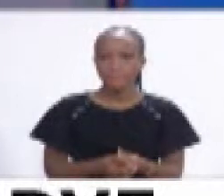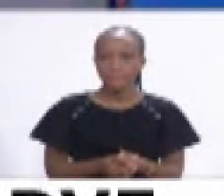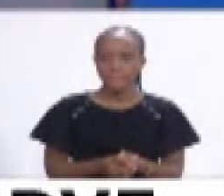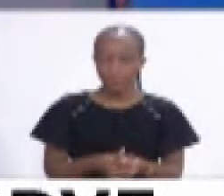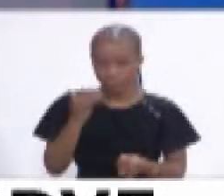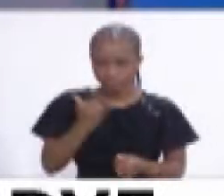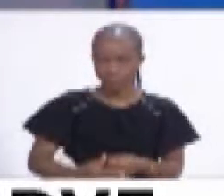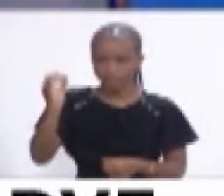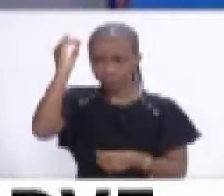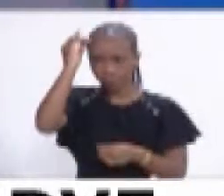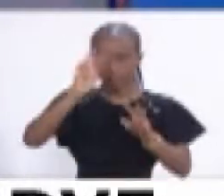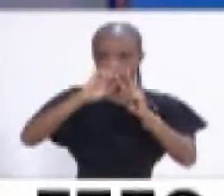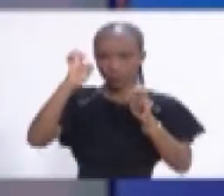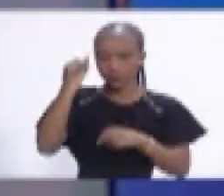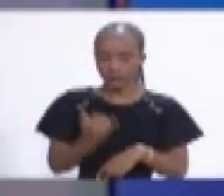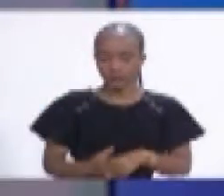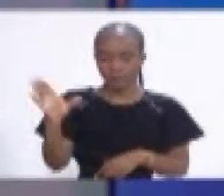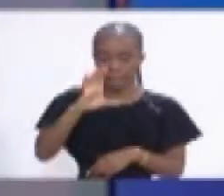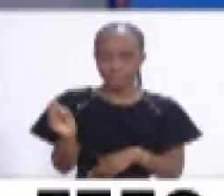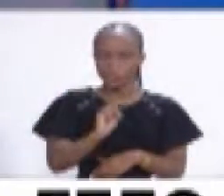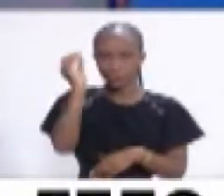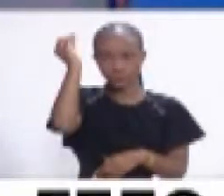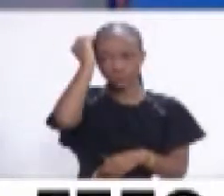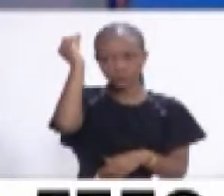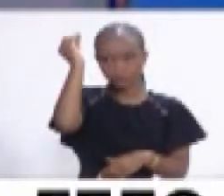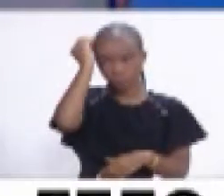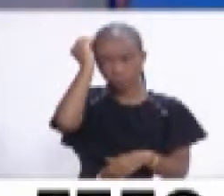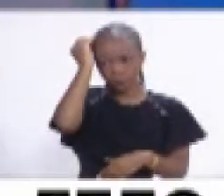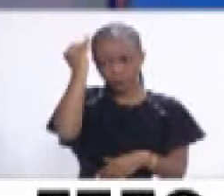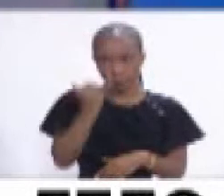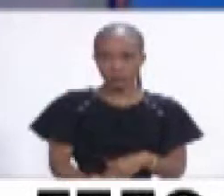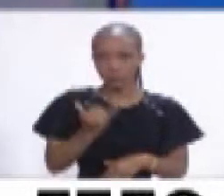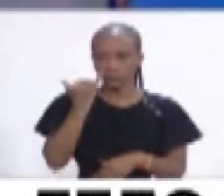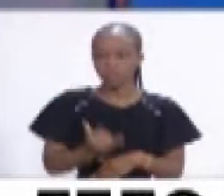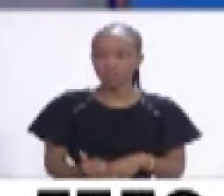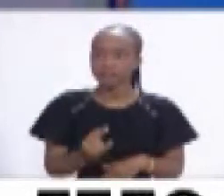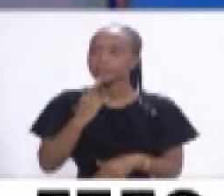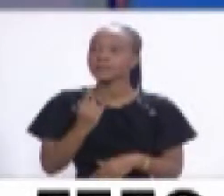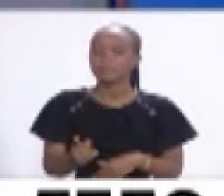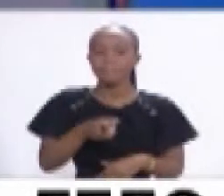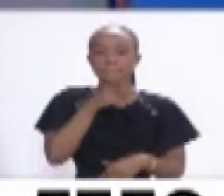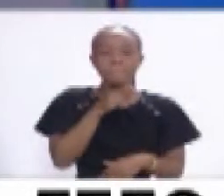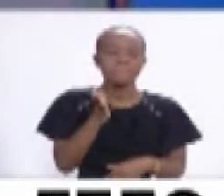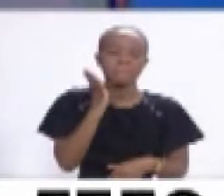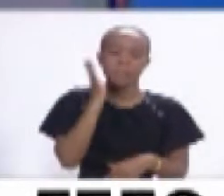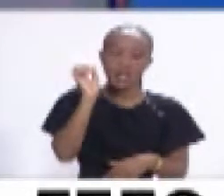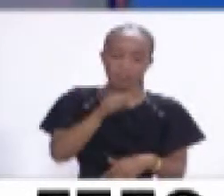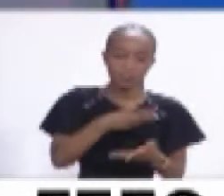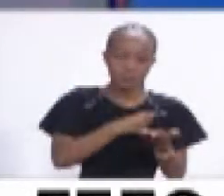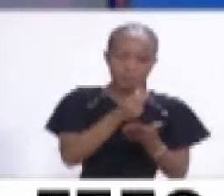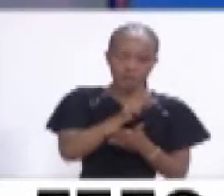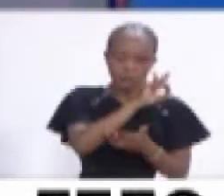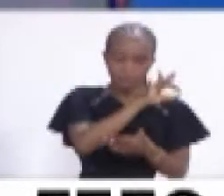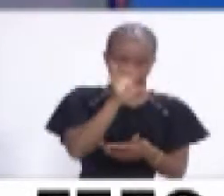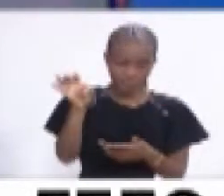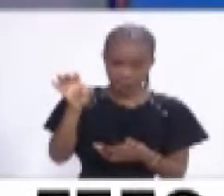To education matters now, Education Cabinet Secretary Professor George Magoha has reiterated that parents who are able to clear fee